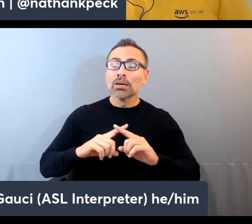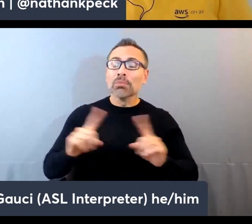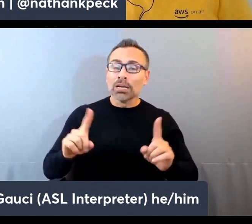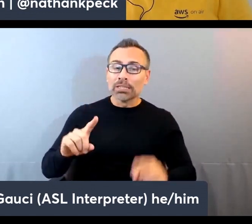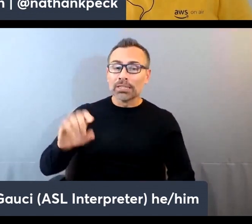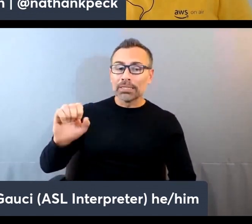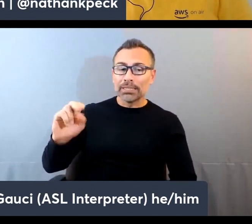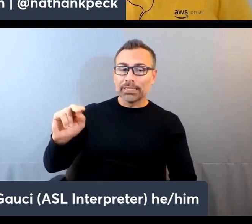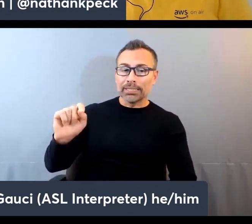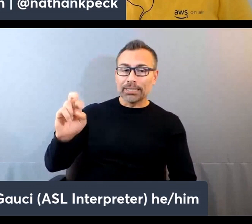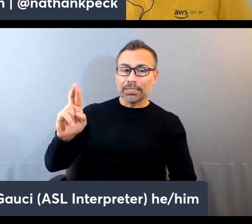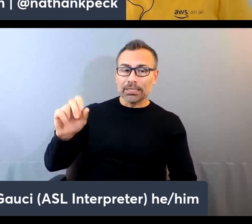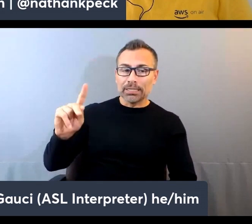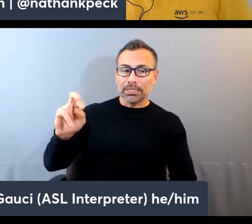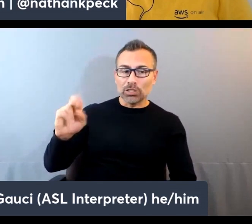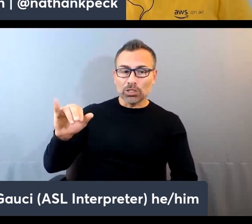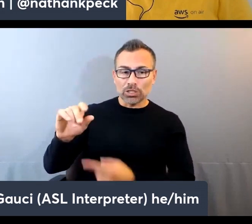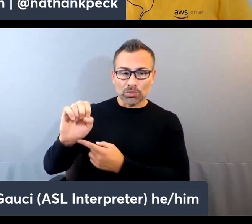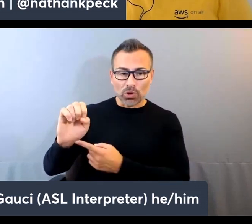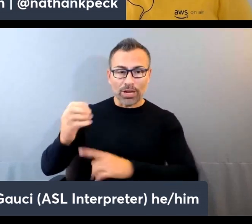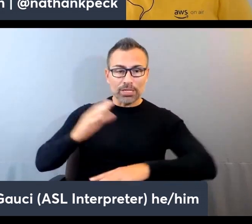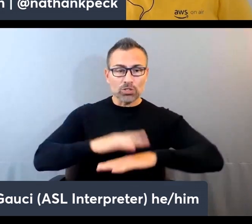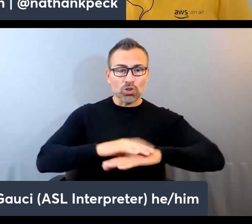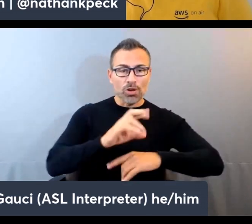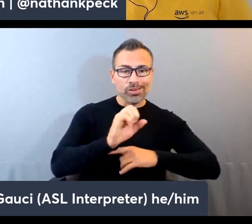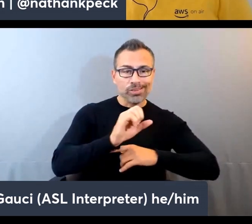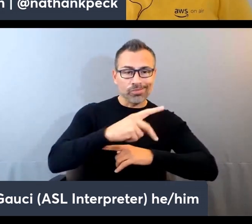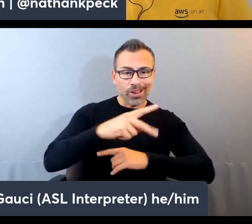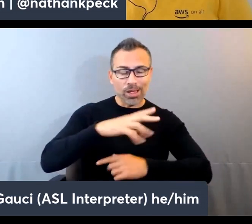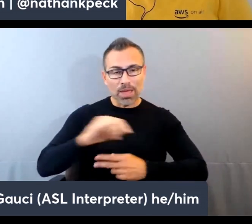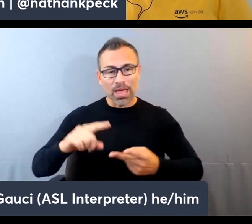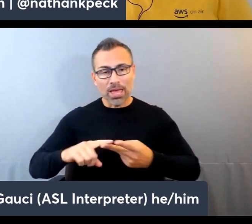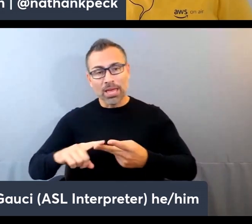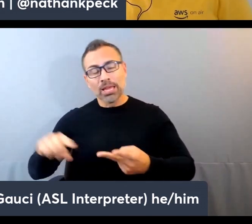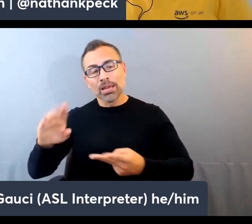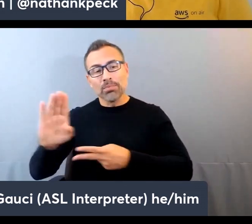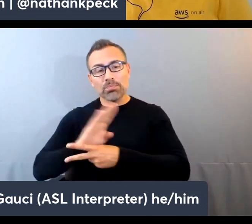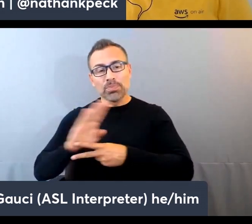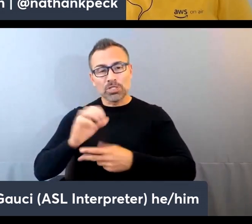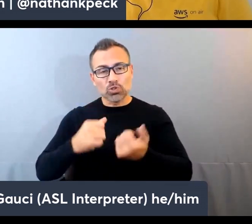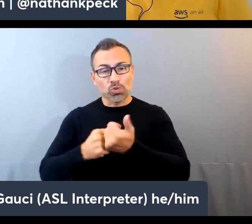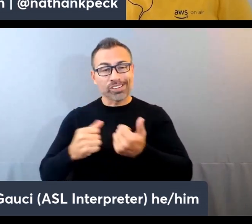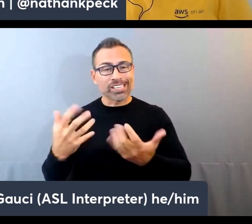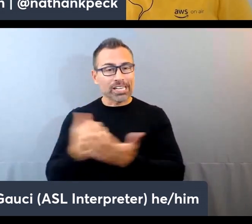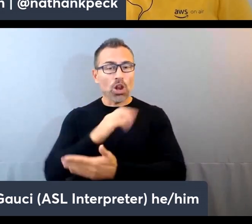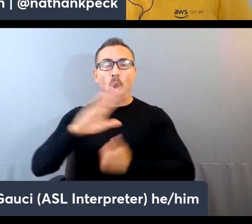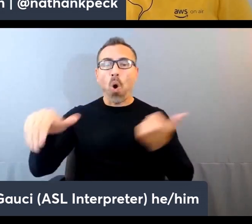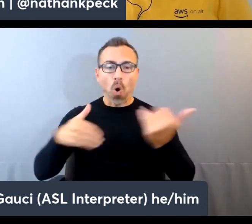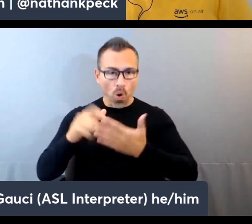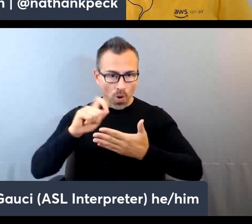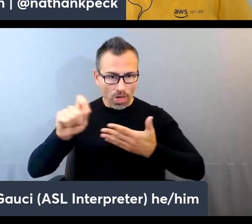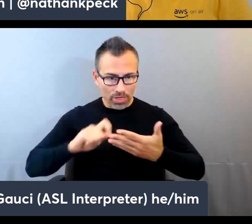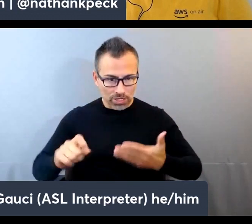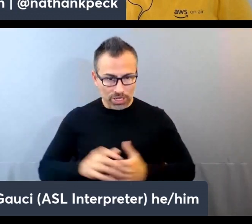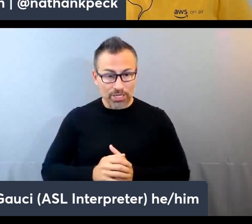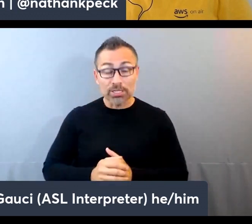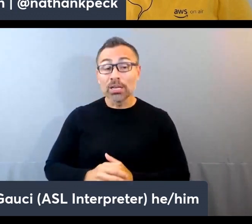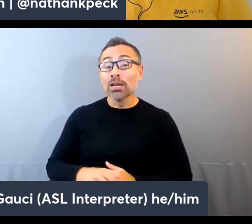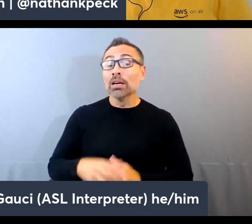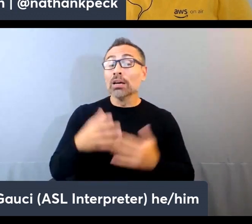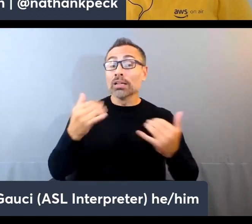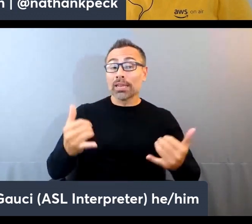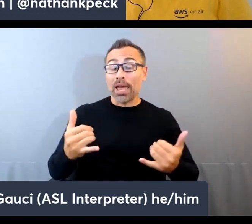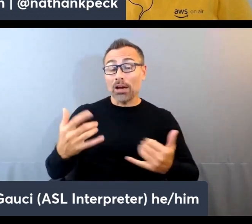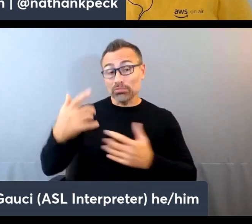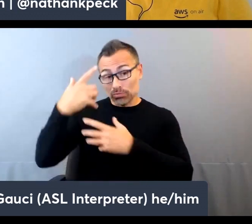enterprise on-ramp, and business support get all checks. Whereas Trusted Advisor Priority is